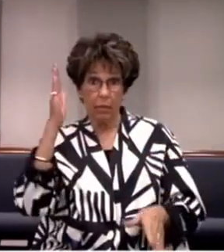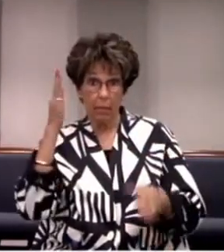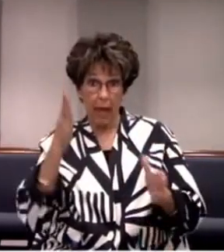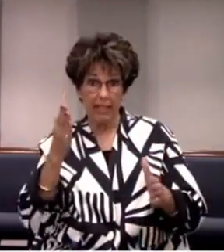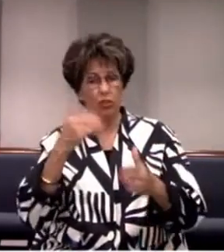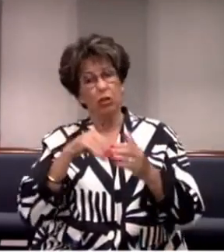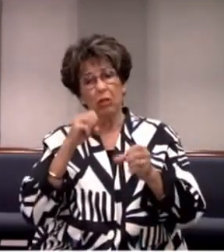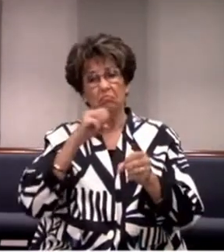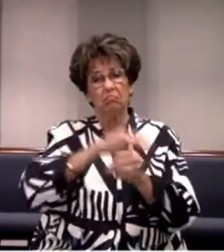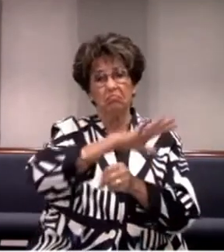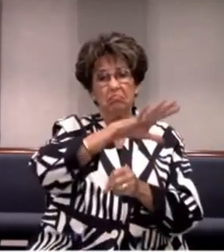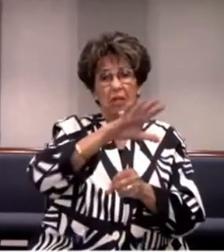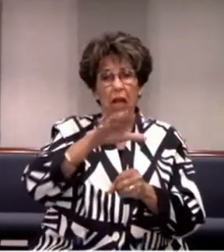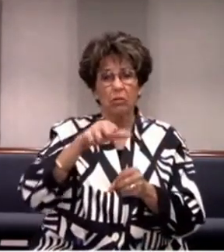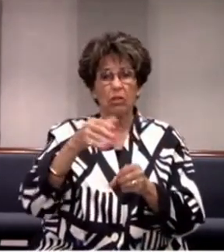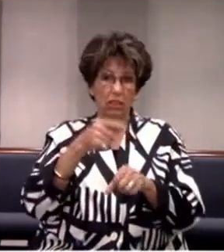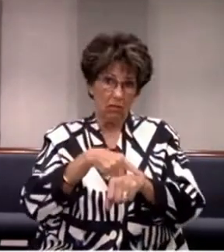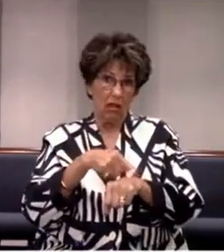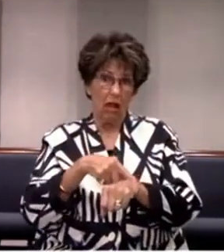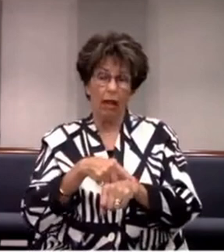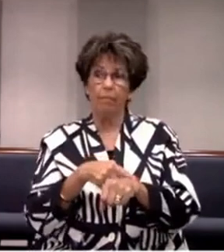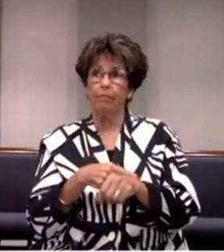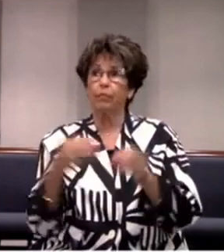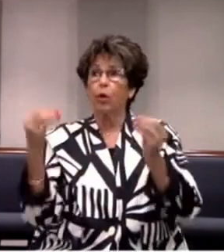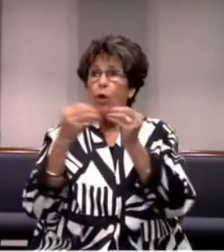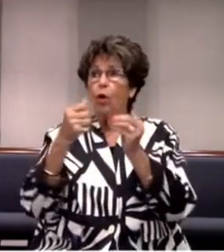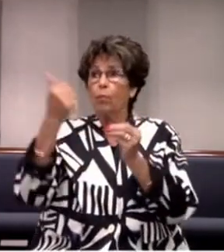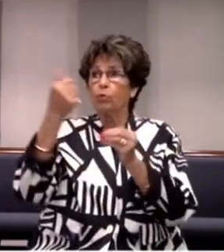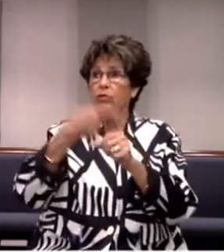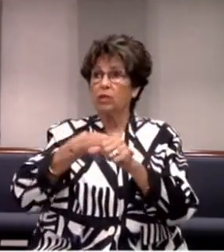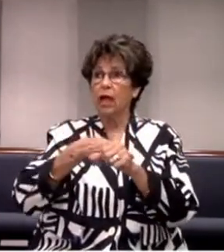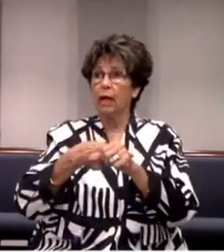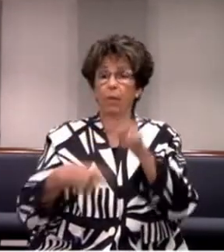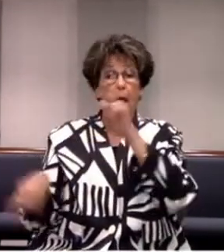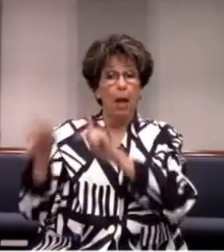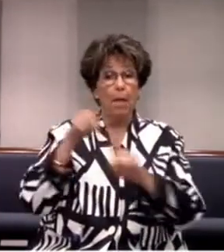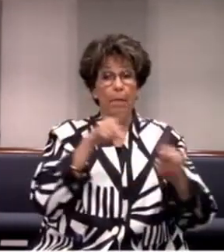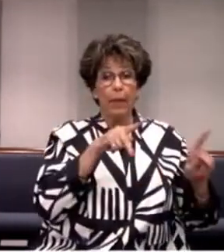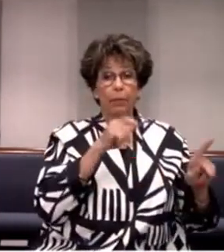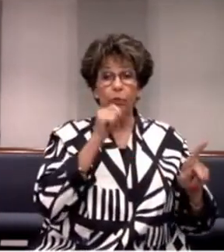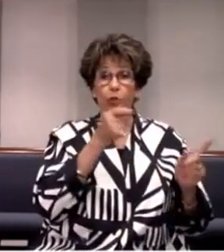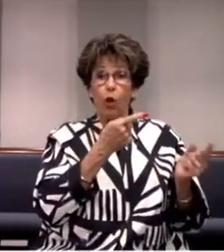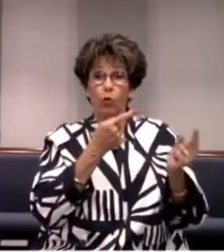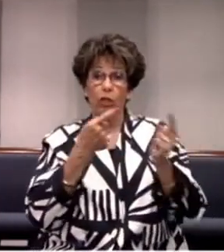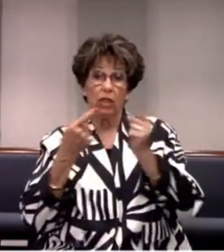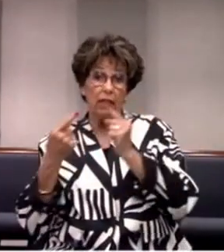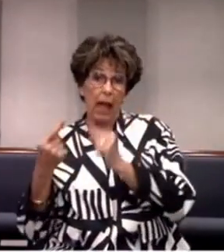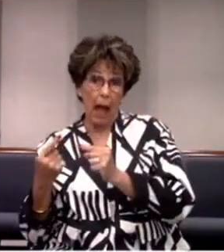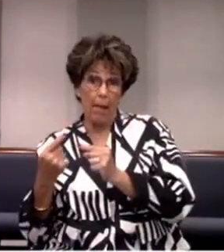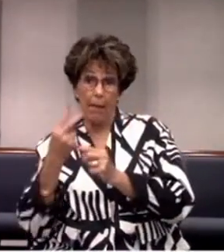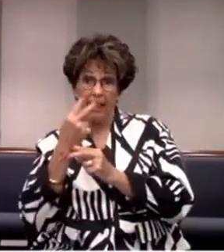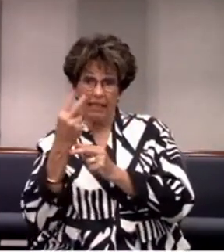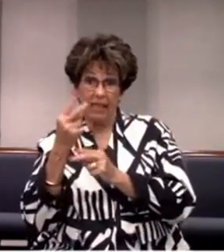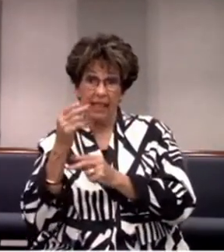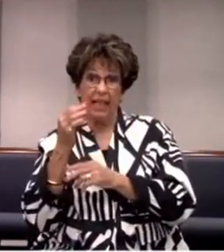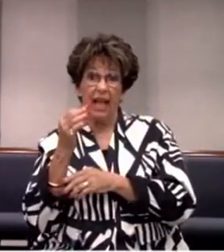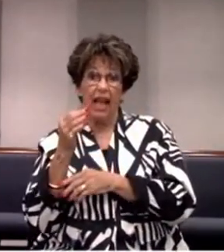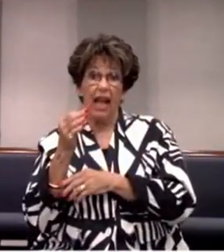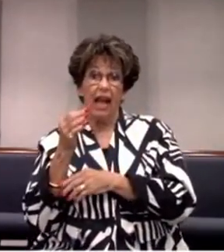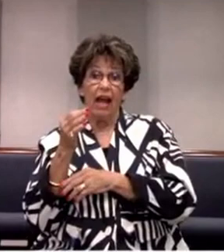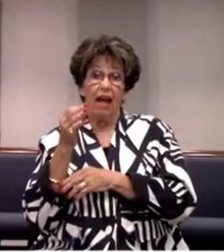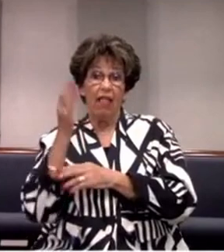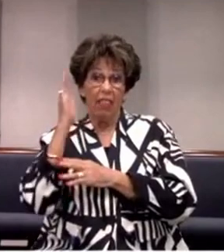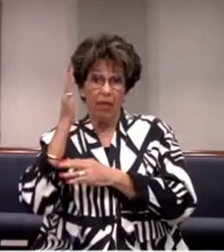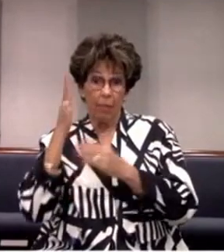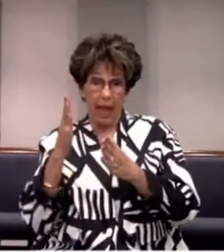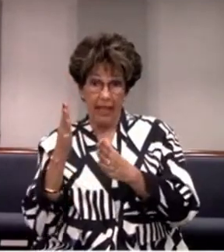session, most of the time, people don't come see the pastor and the pastor tells them something that they don't already know.